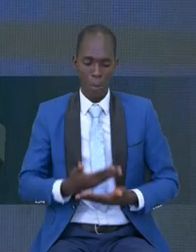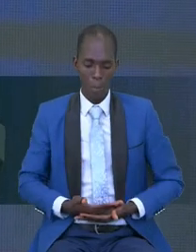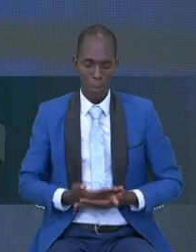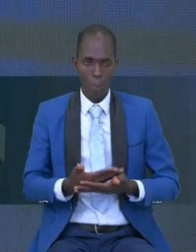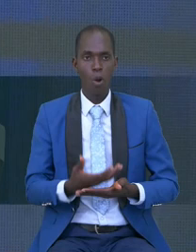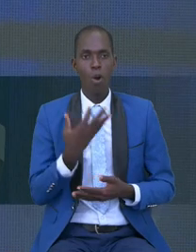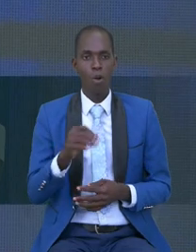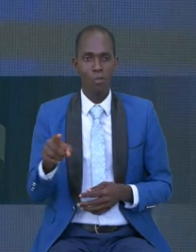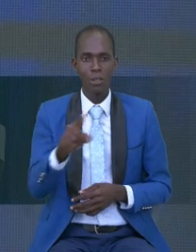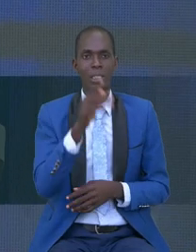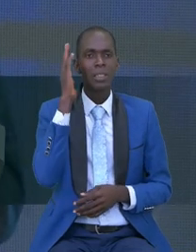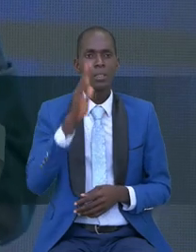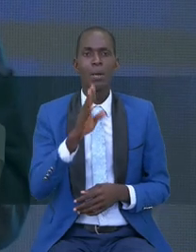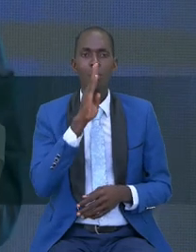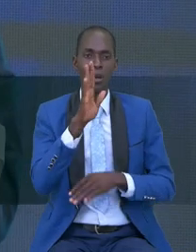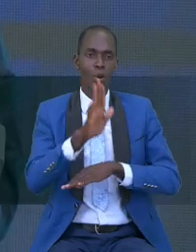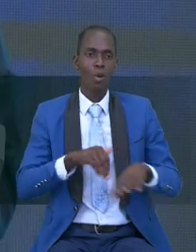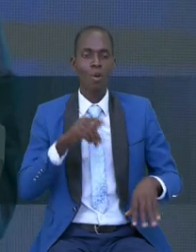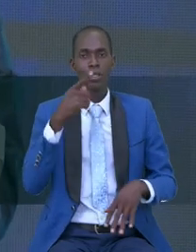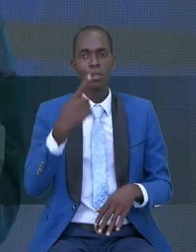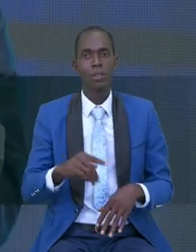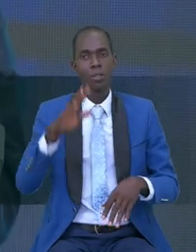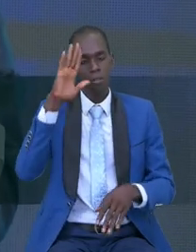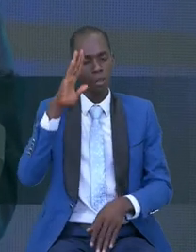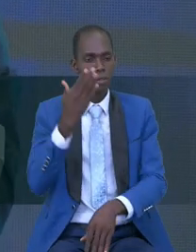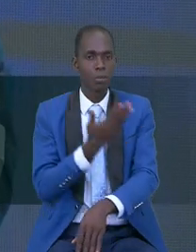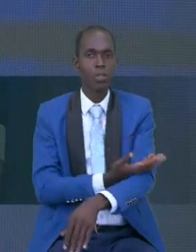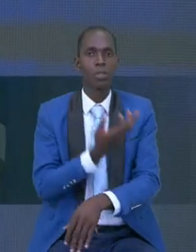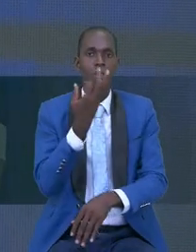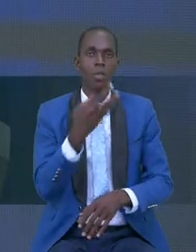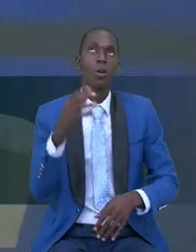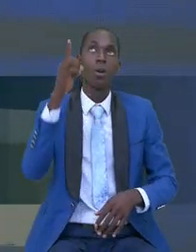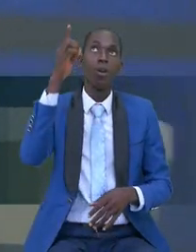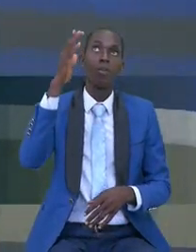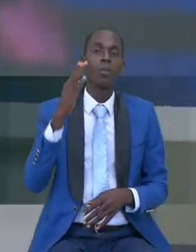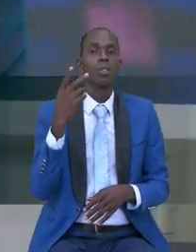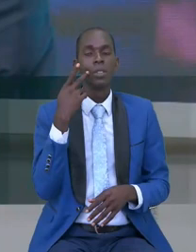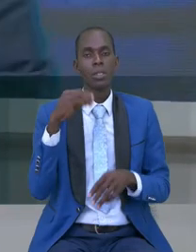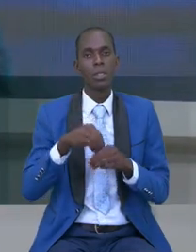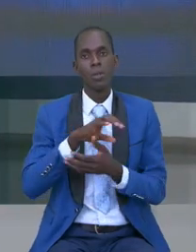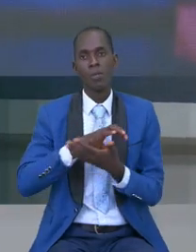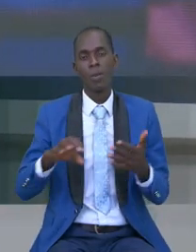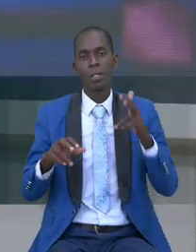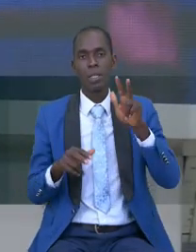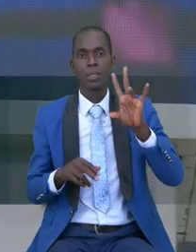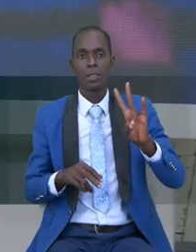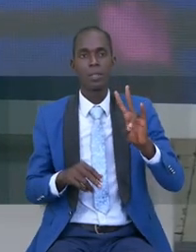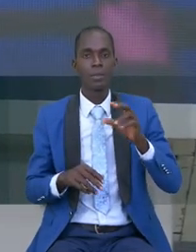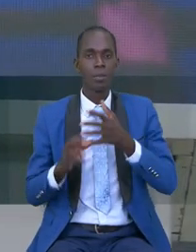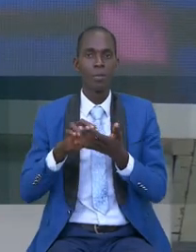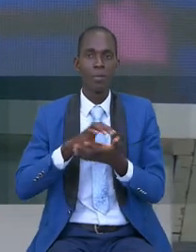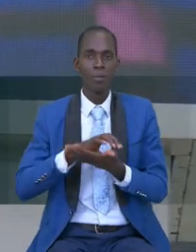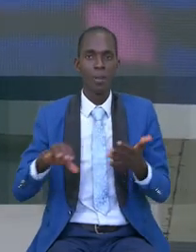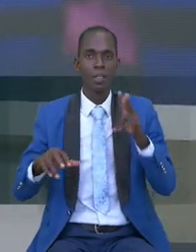thee shall be called the Son of God. Verse 37. In verse